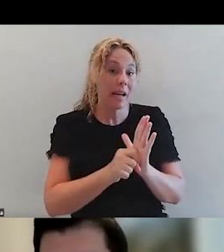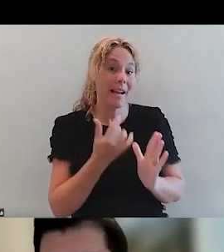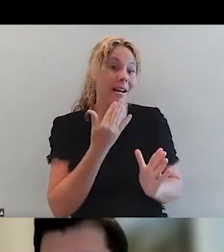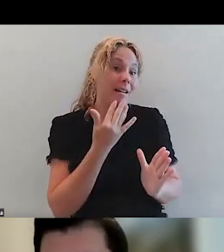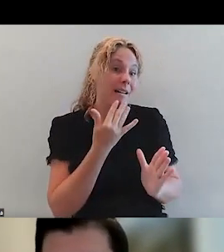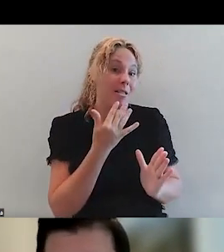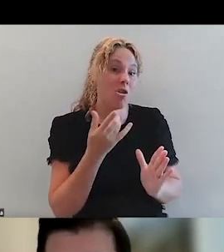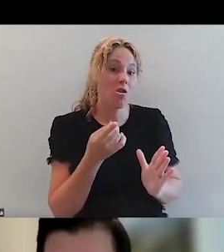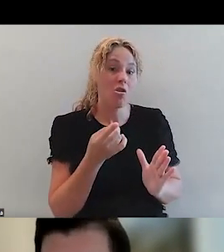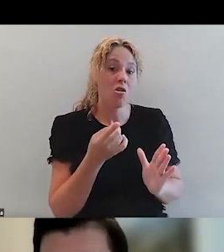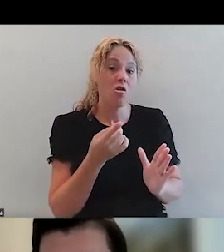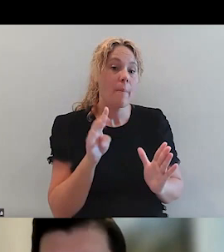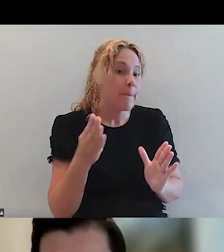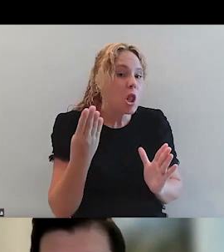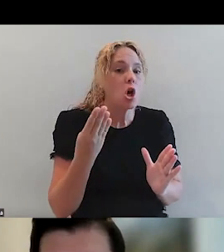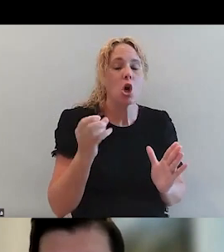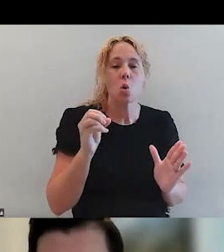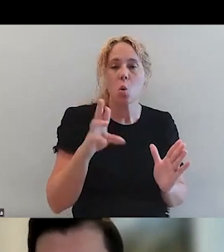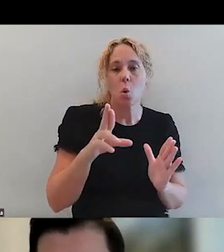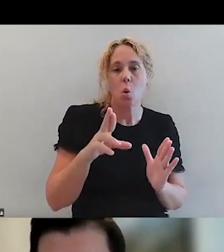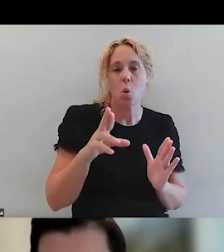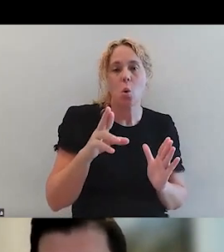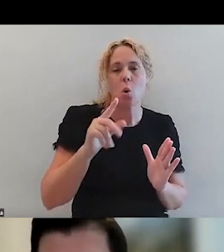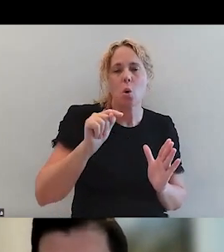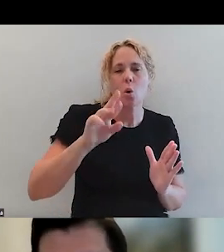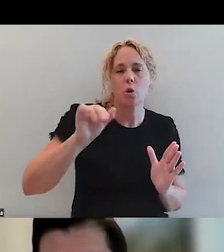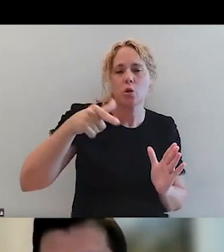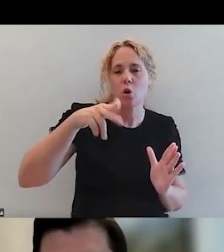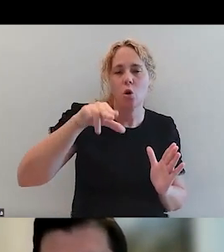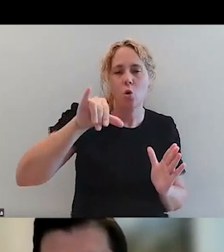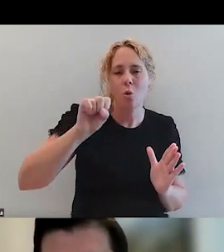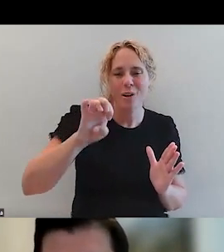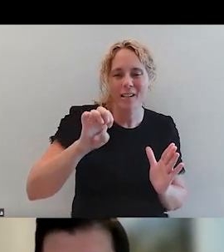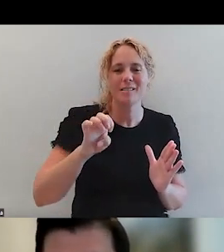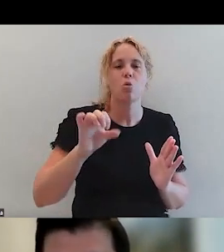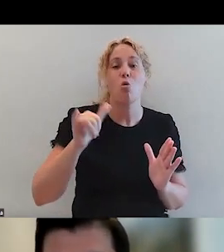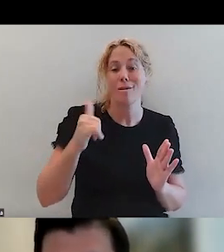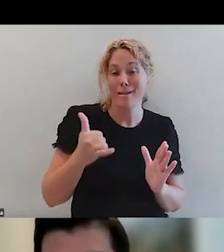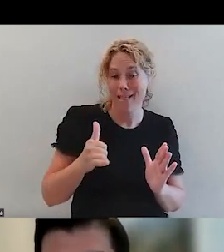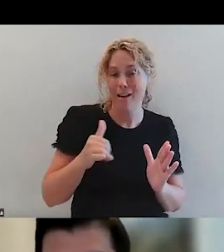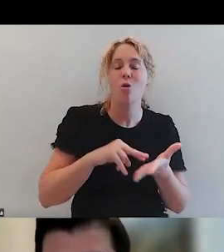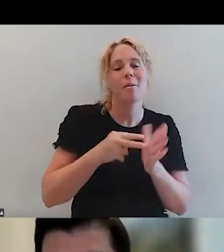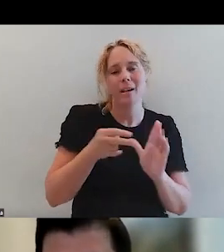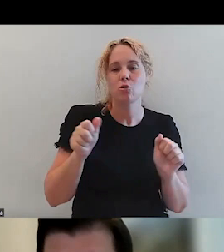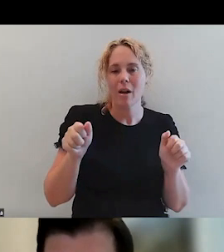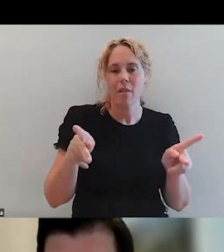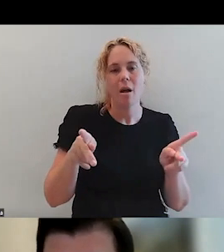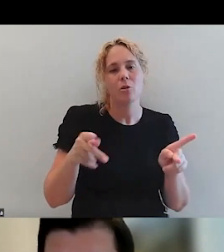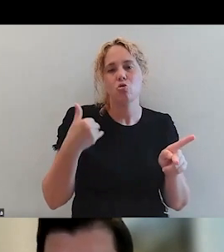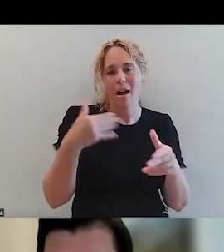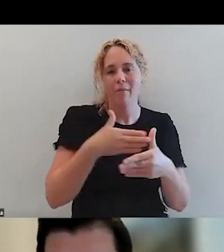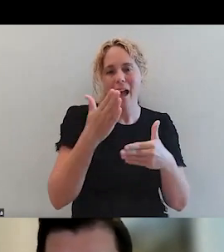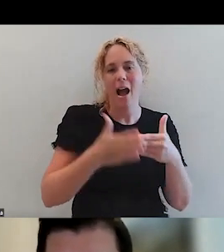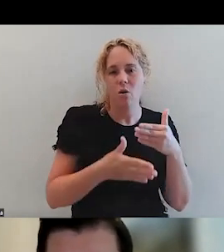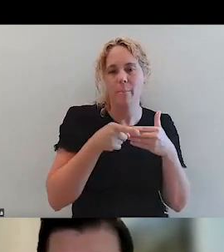is blue or turquoise or yellow, you have the opportunity to have these kinds of outcomes. So I